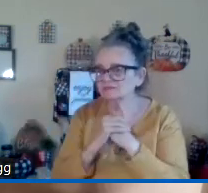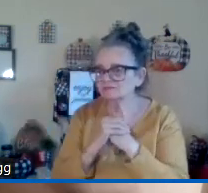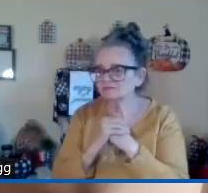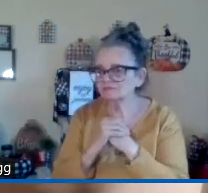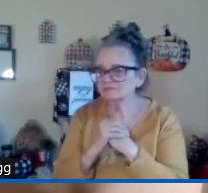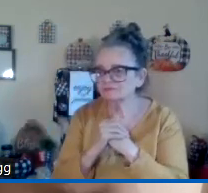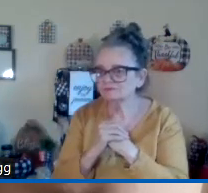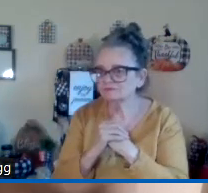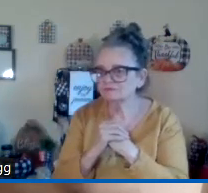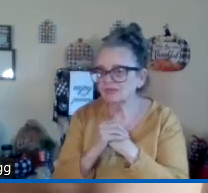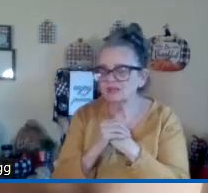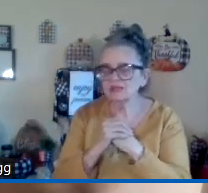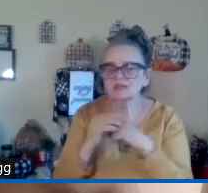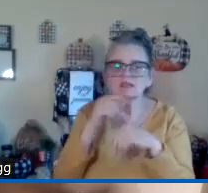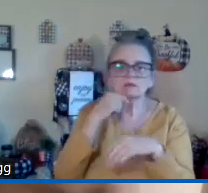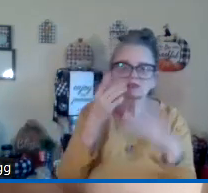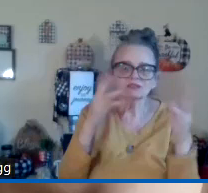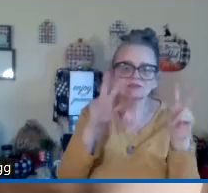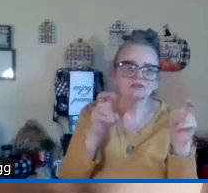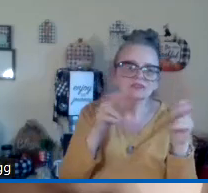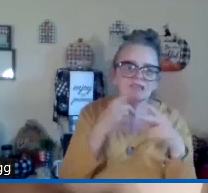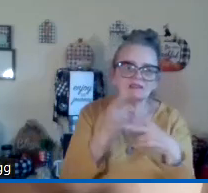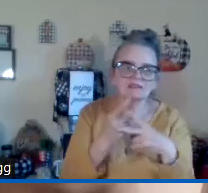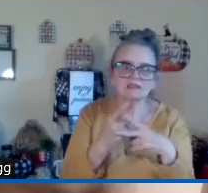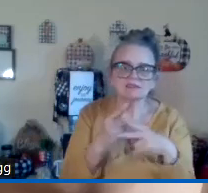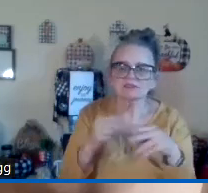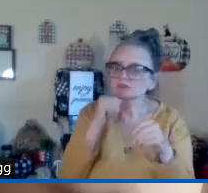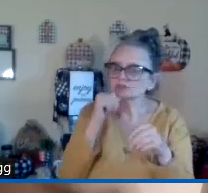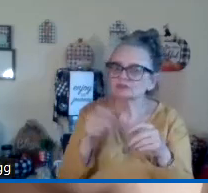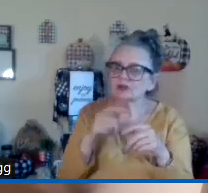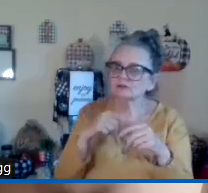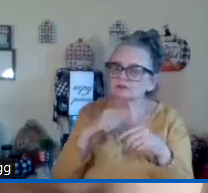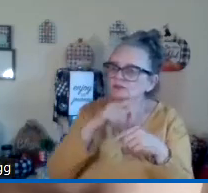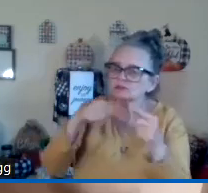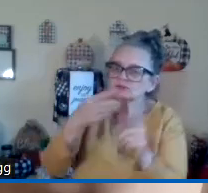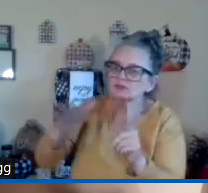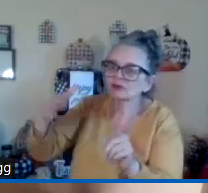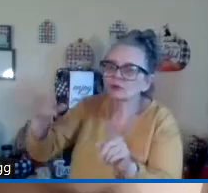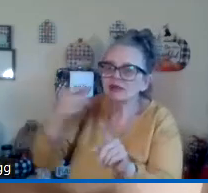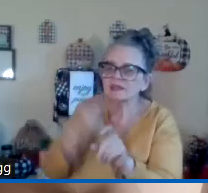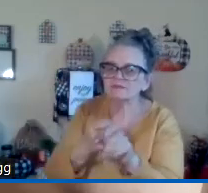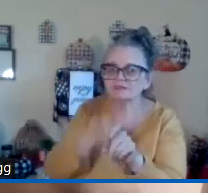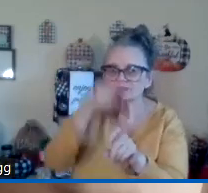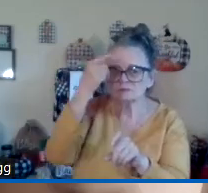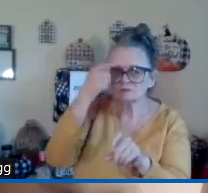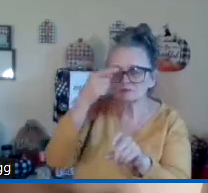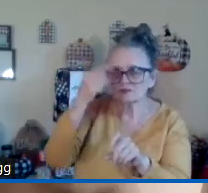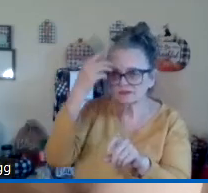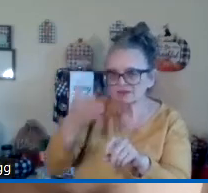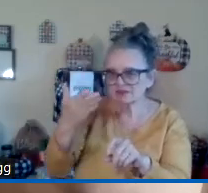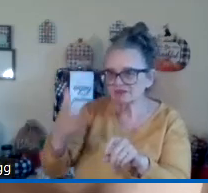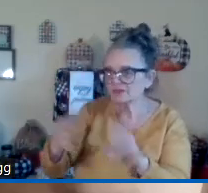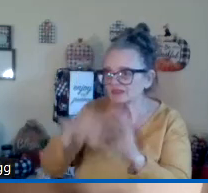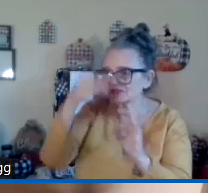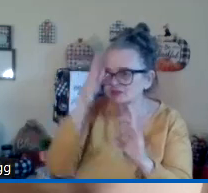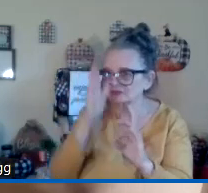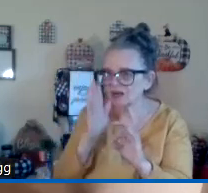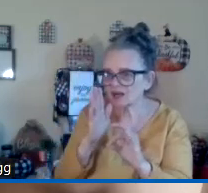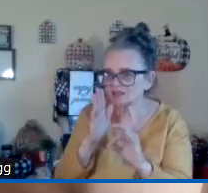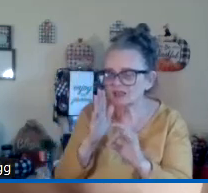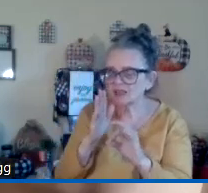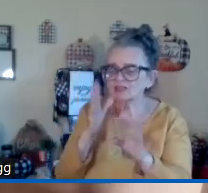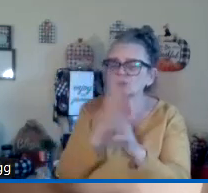God. In other words, this verse is telling us, don't turn away from the things